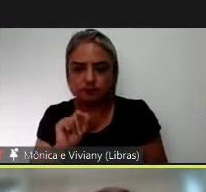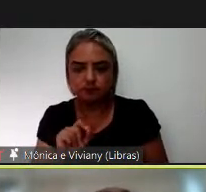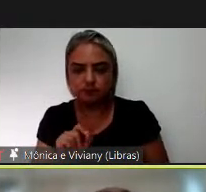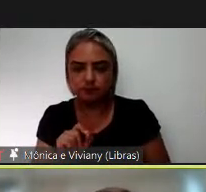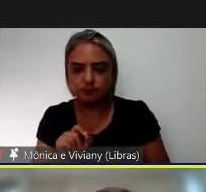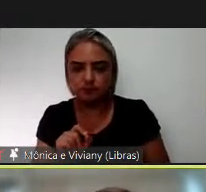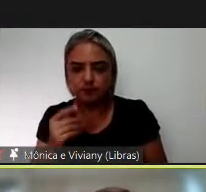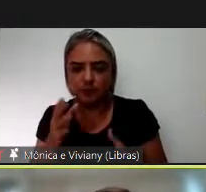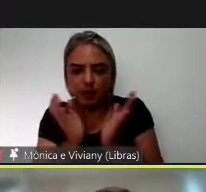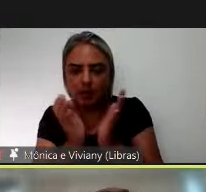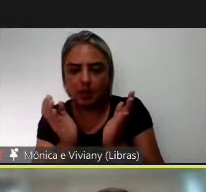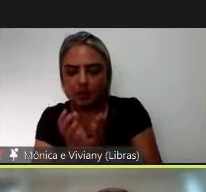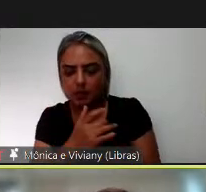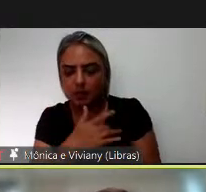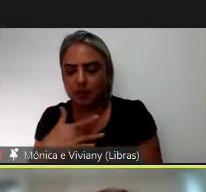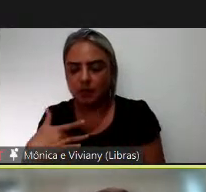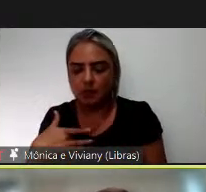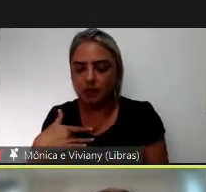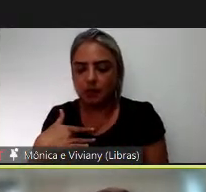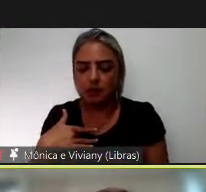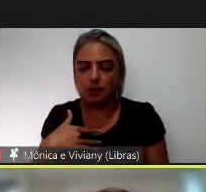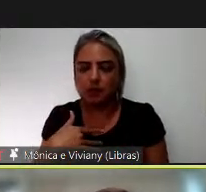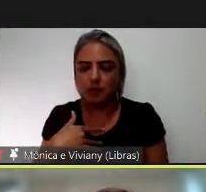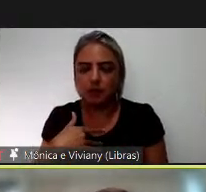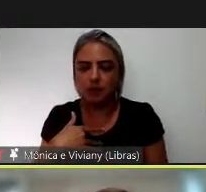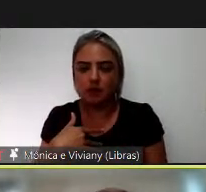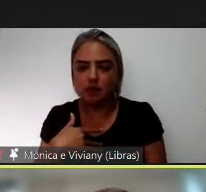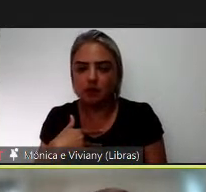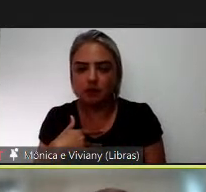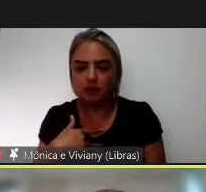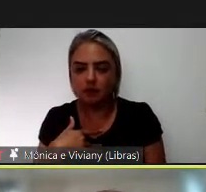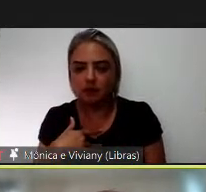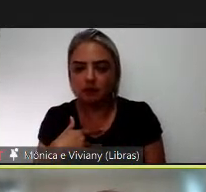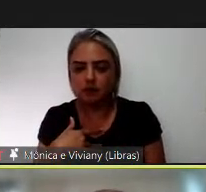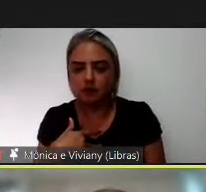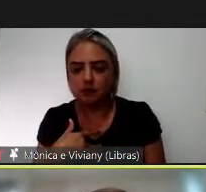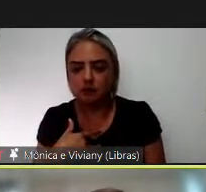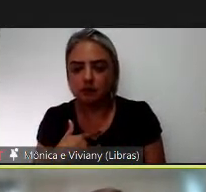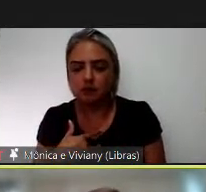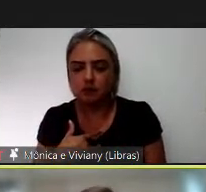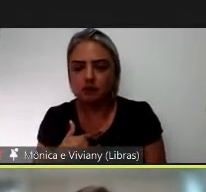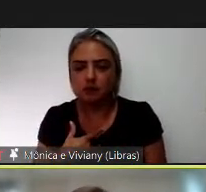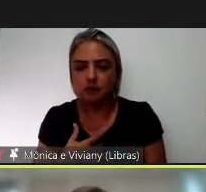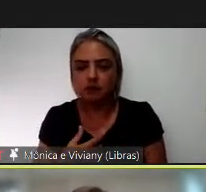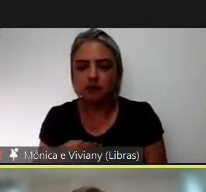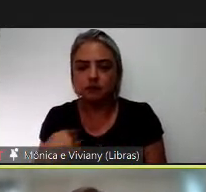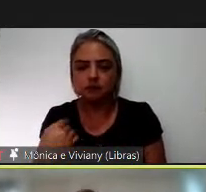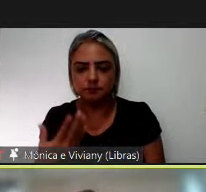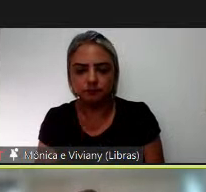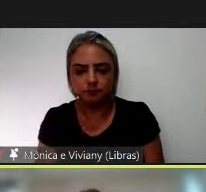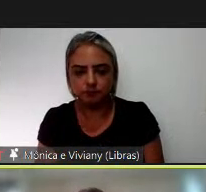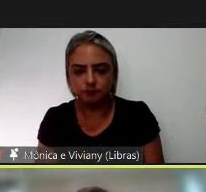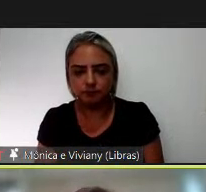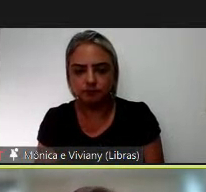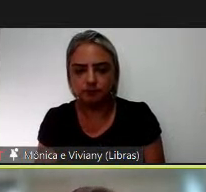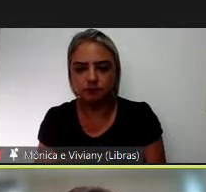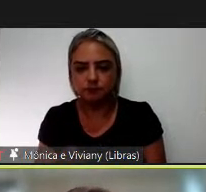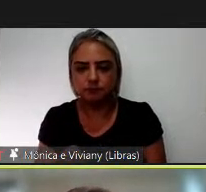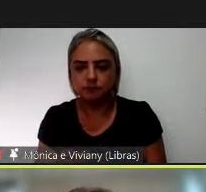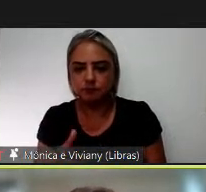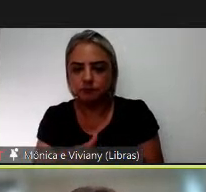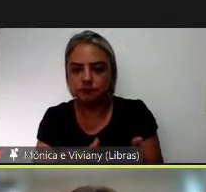So we have to adequate the workforce for the family healthcare to have enough